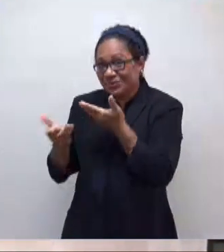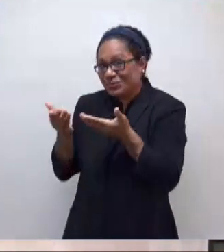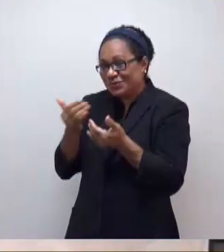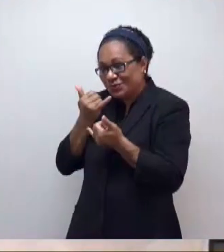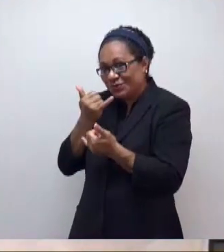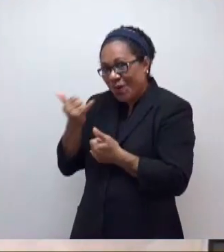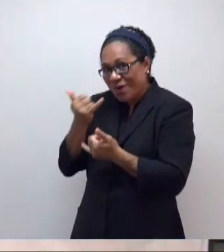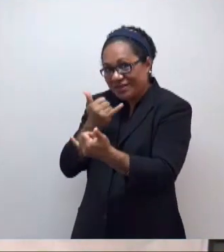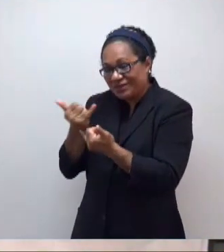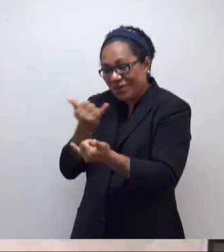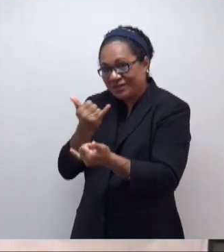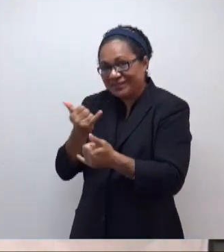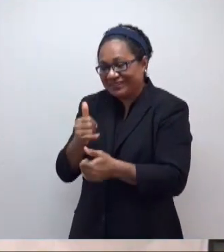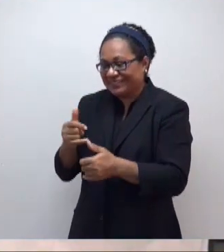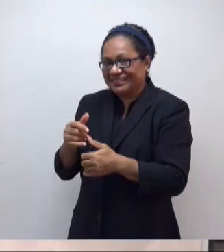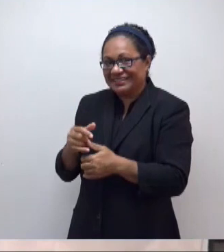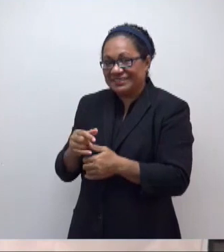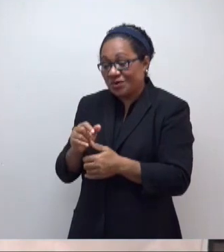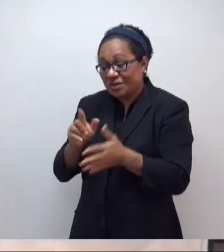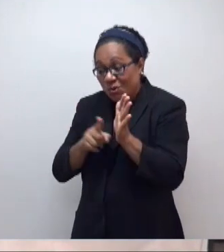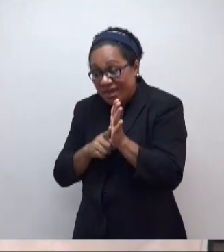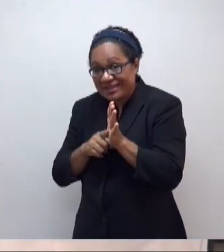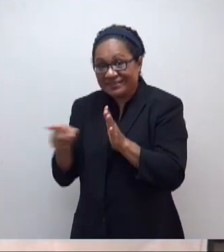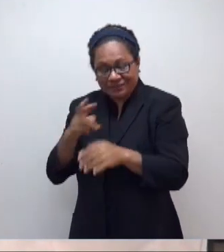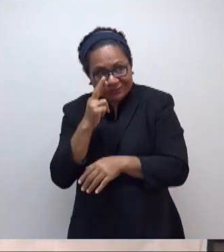Yes. Congratulations on your win.